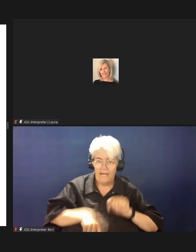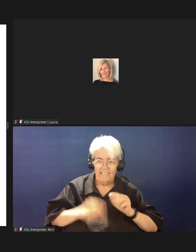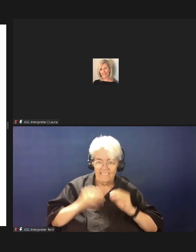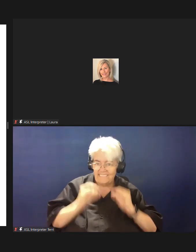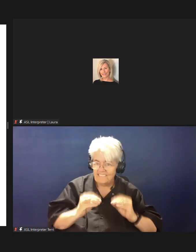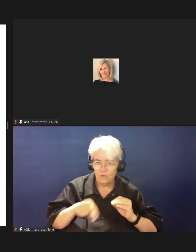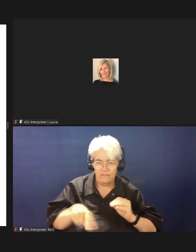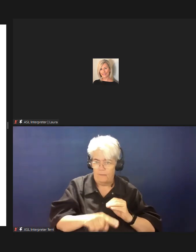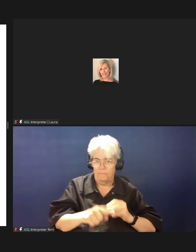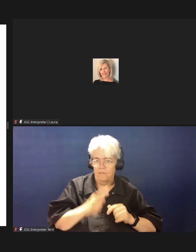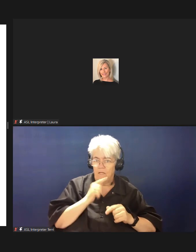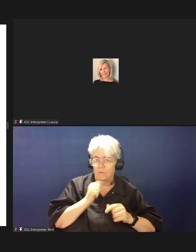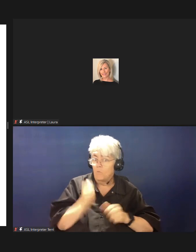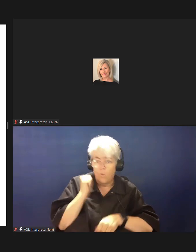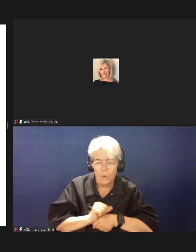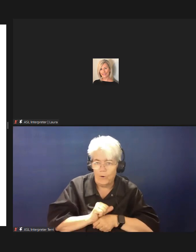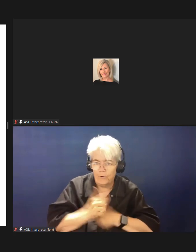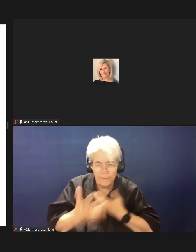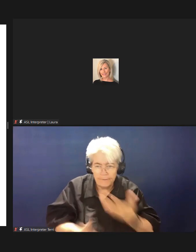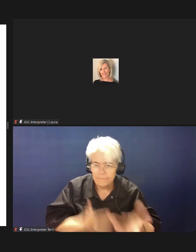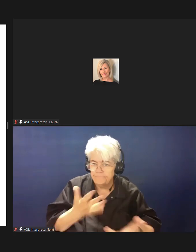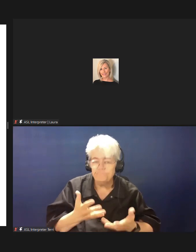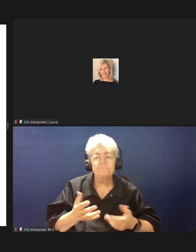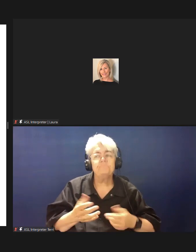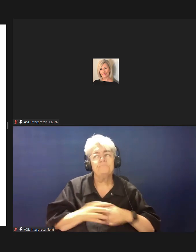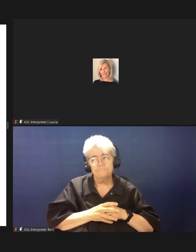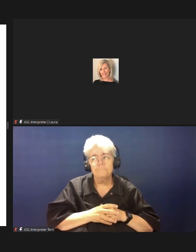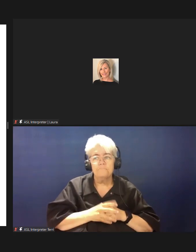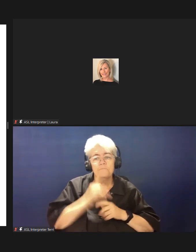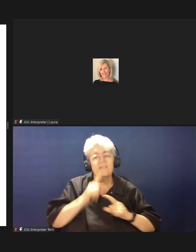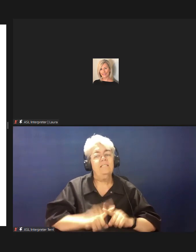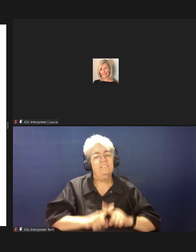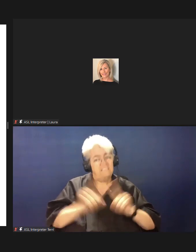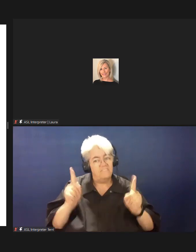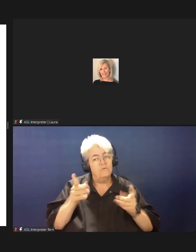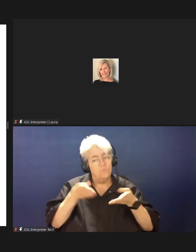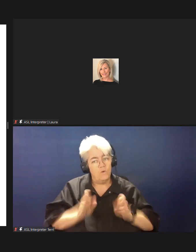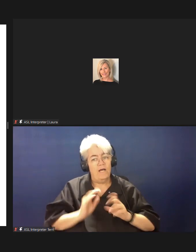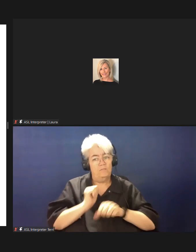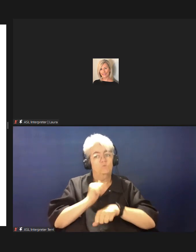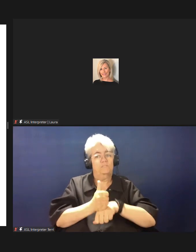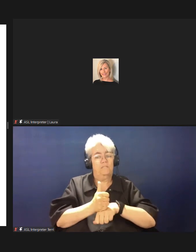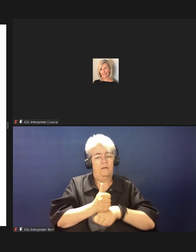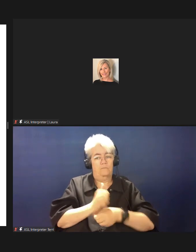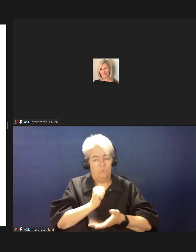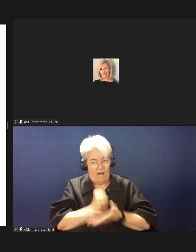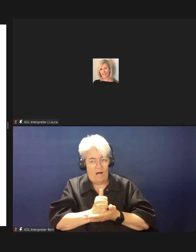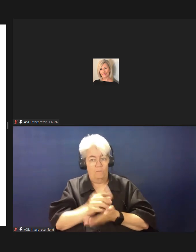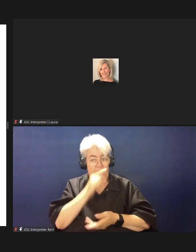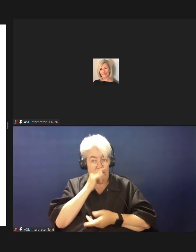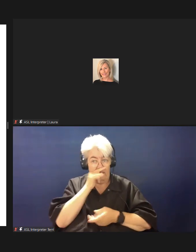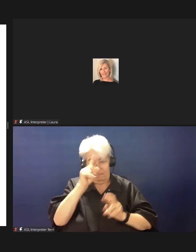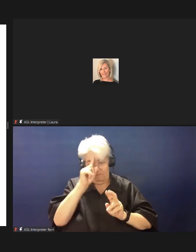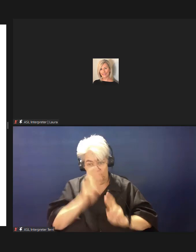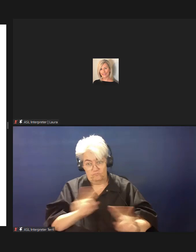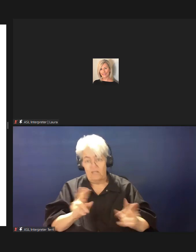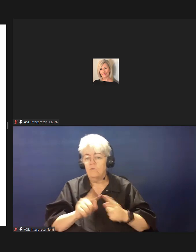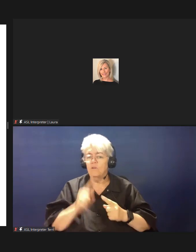sounds in the earphone, another attempt to condition the child can be made on another